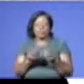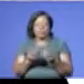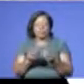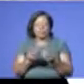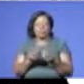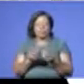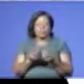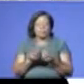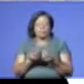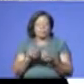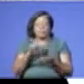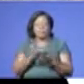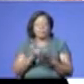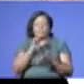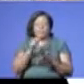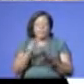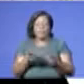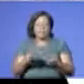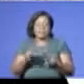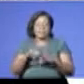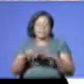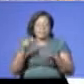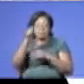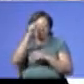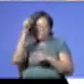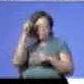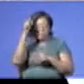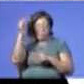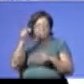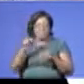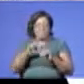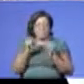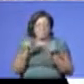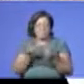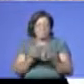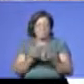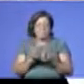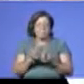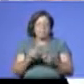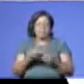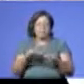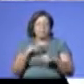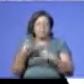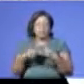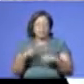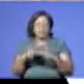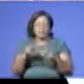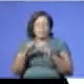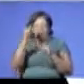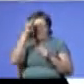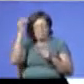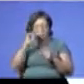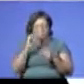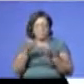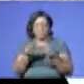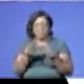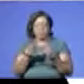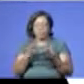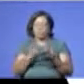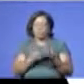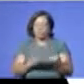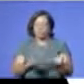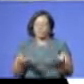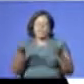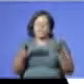creature unheard of in the government sector. But when the government do it, my God, what you expect for anyone else to do? Water